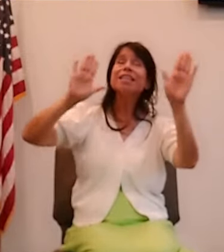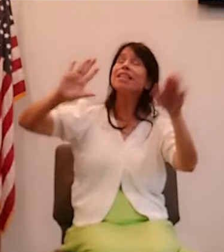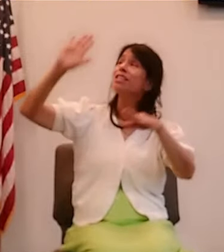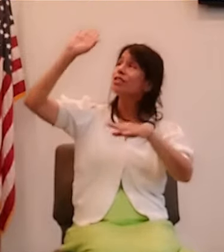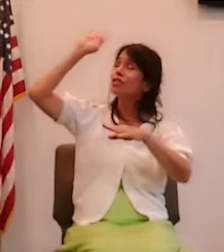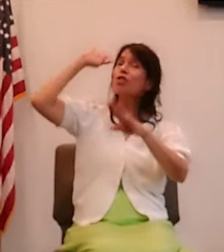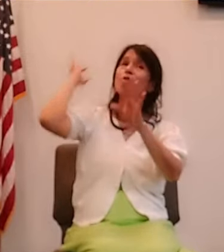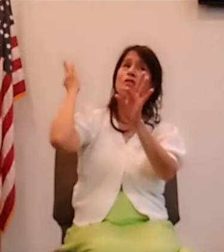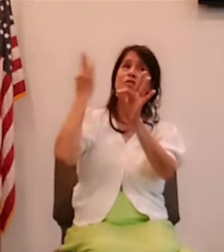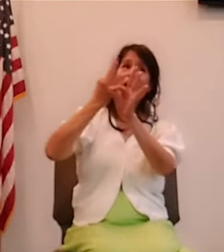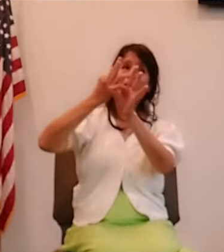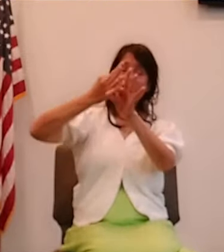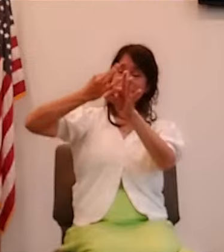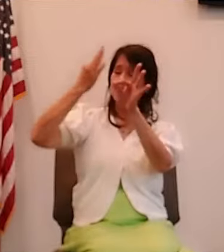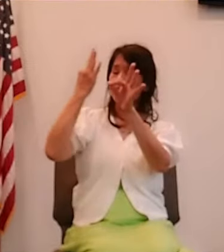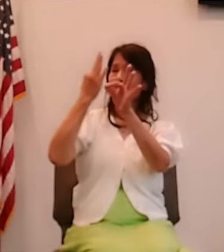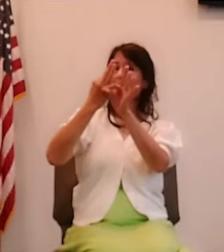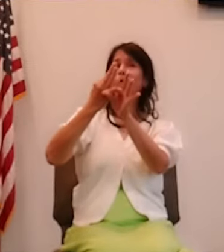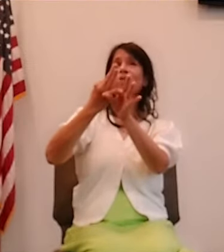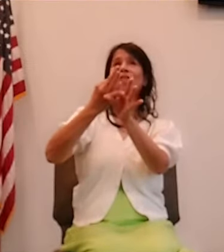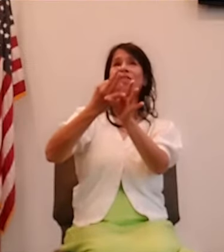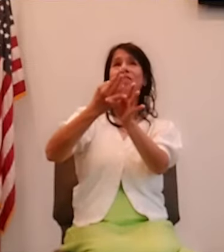Great is your